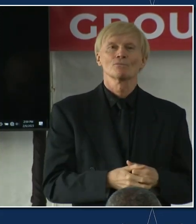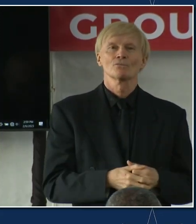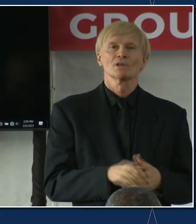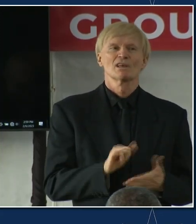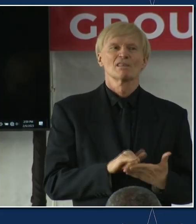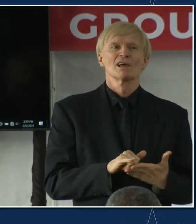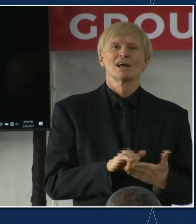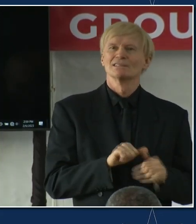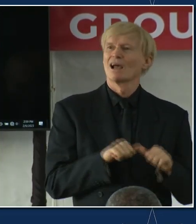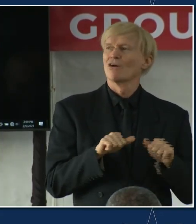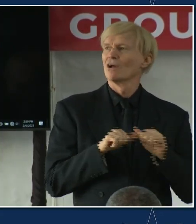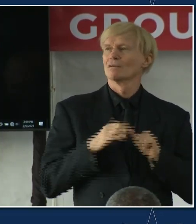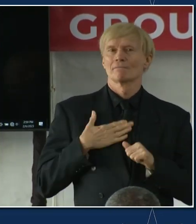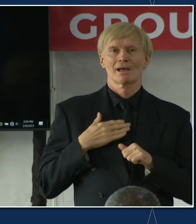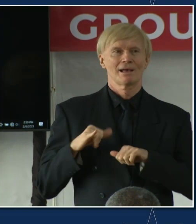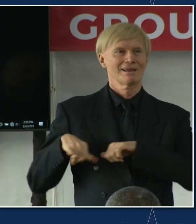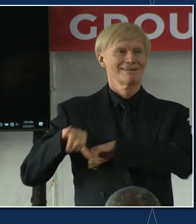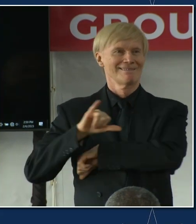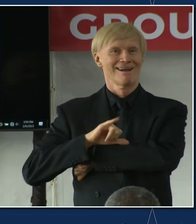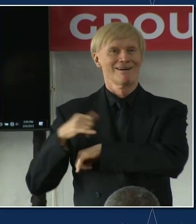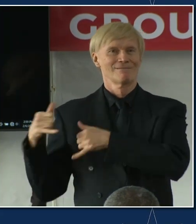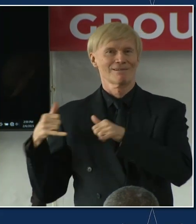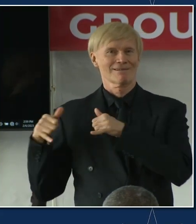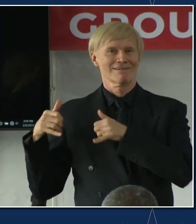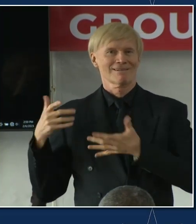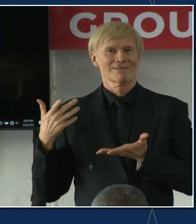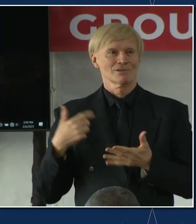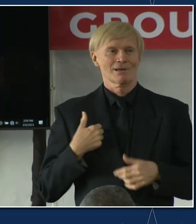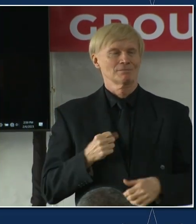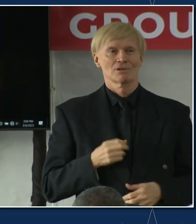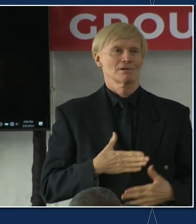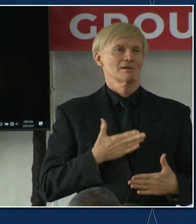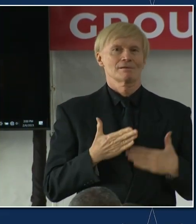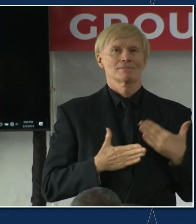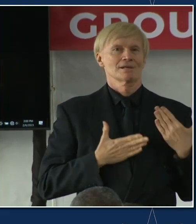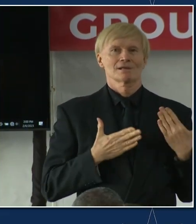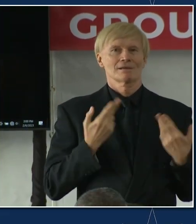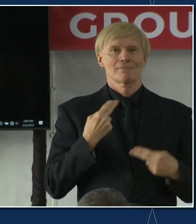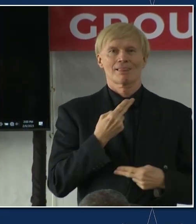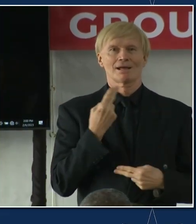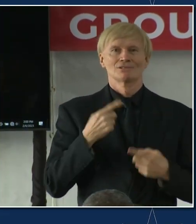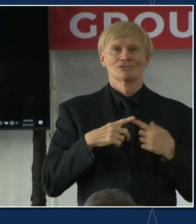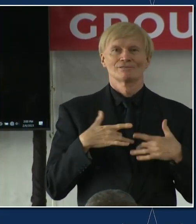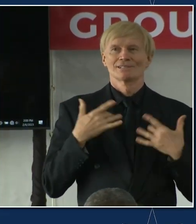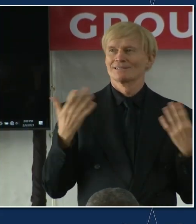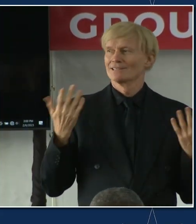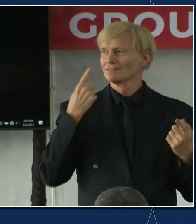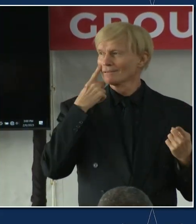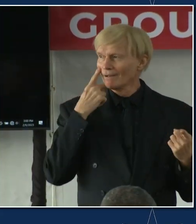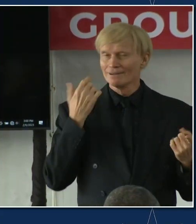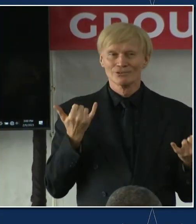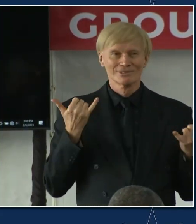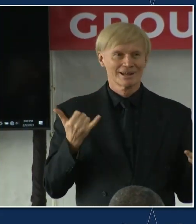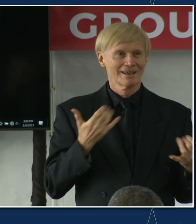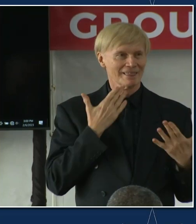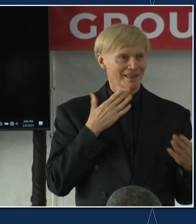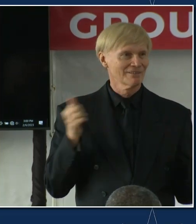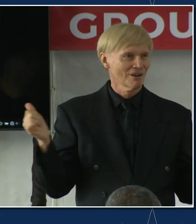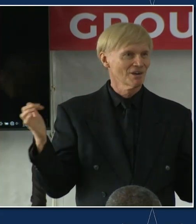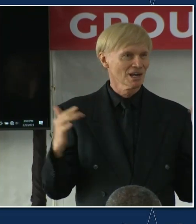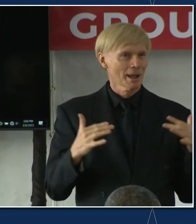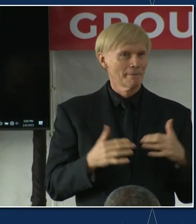my backyard. So I'm so happy and blessed to be here today and to thank you all for coming.